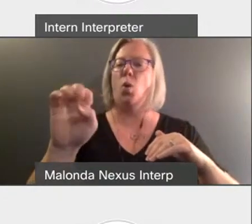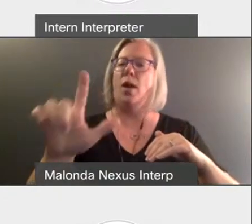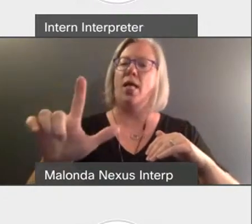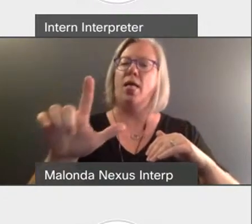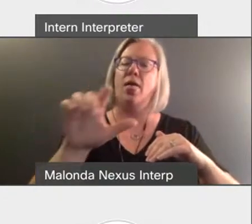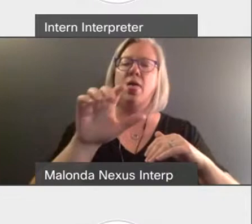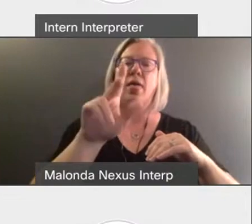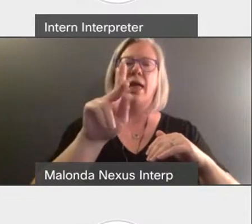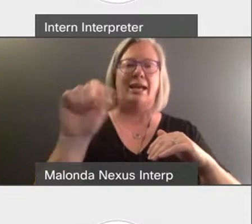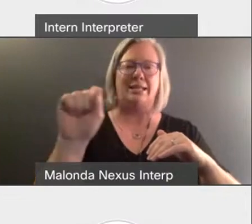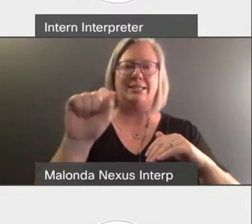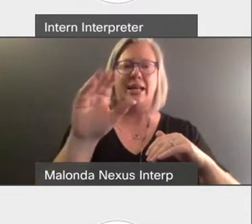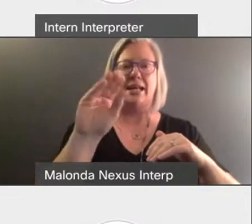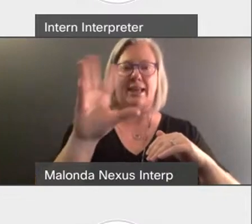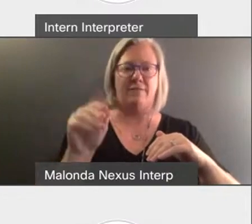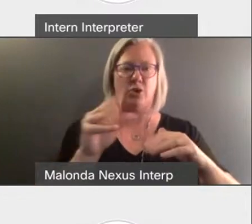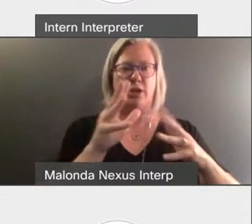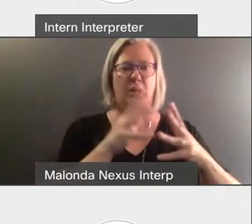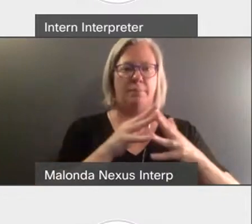Commission.